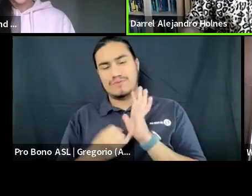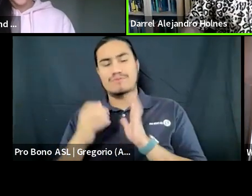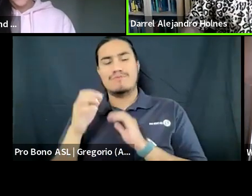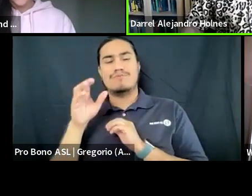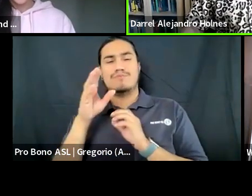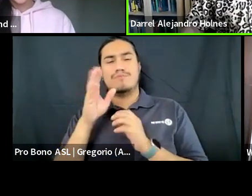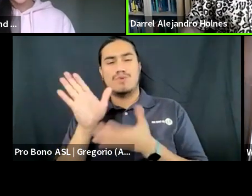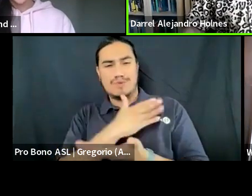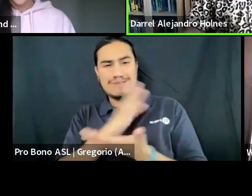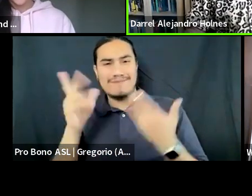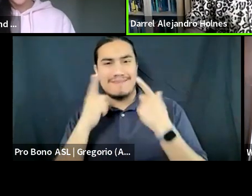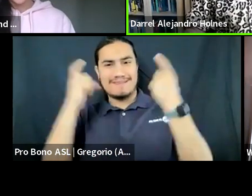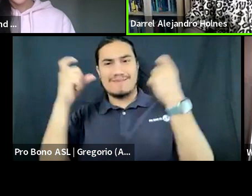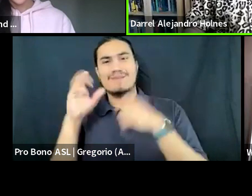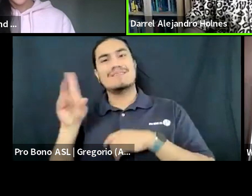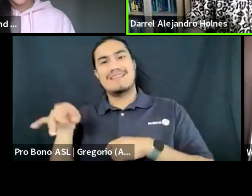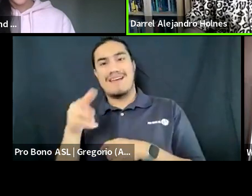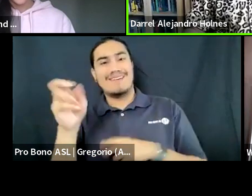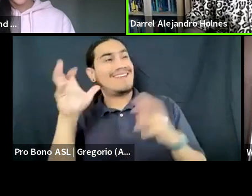that took me to the O'Neill.